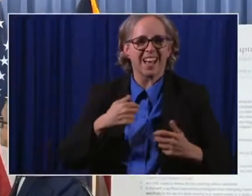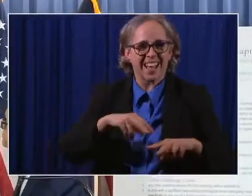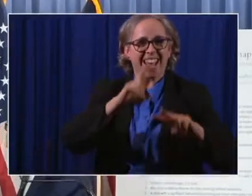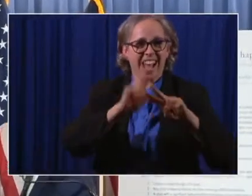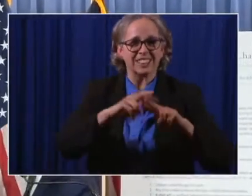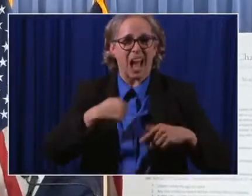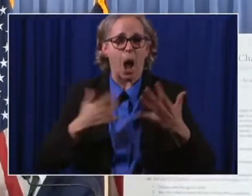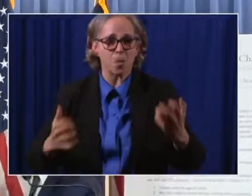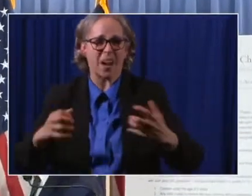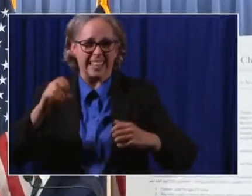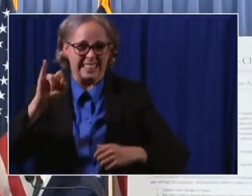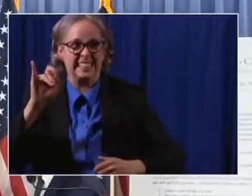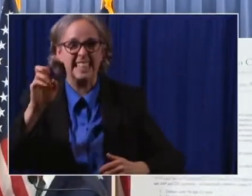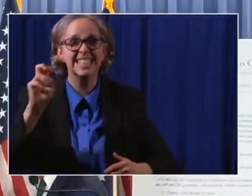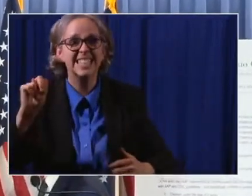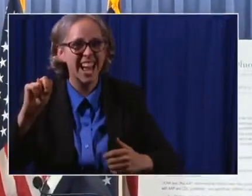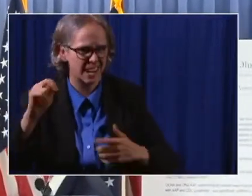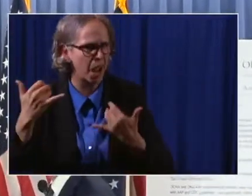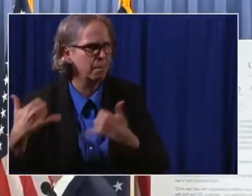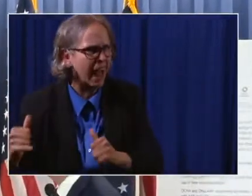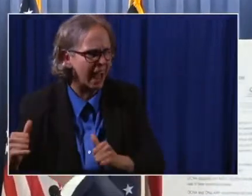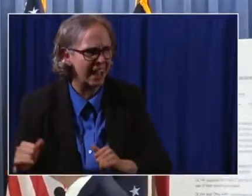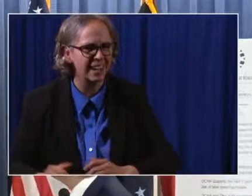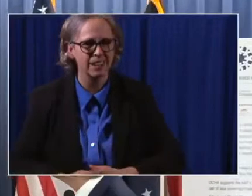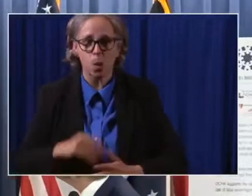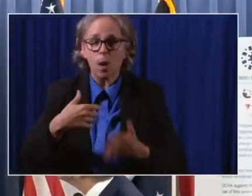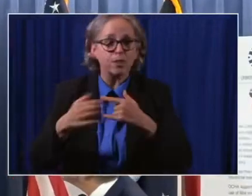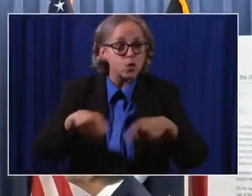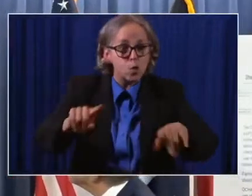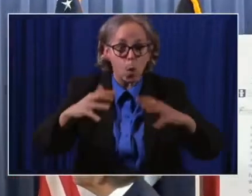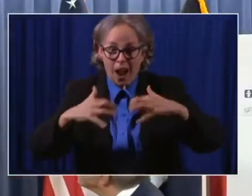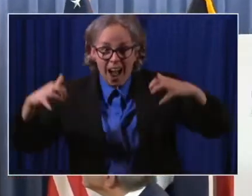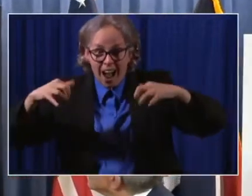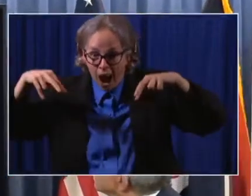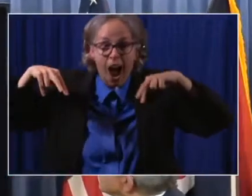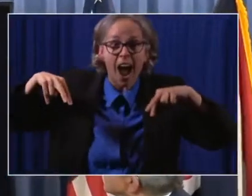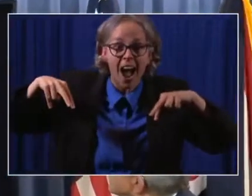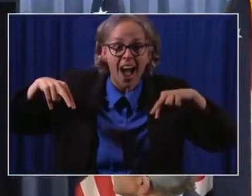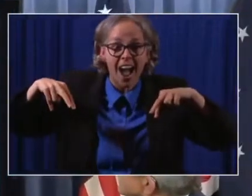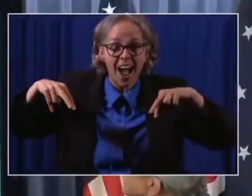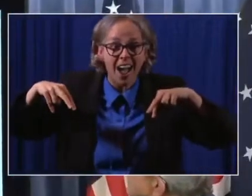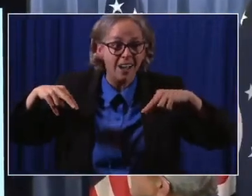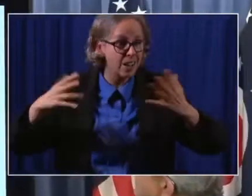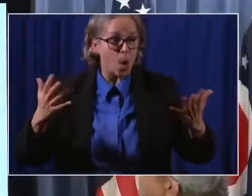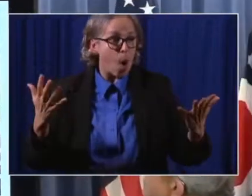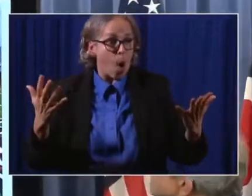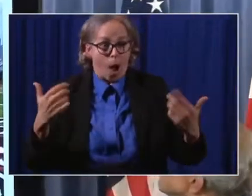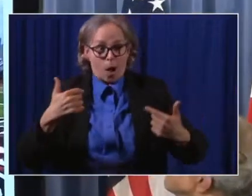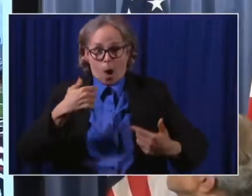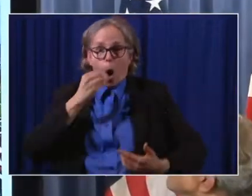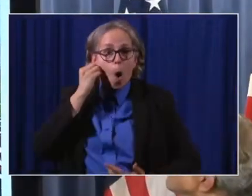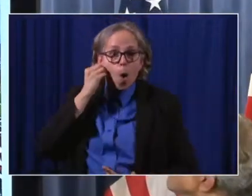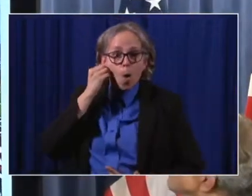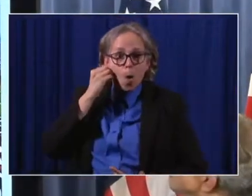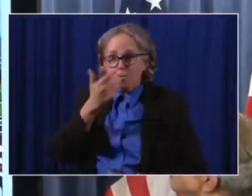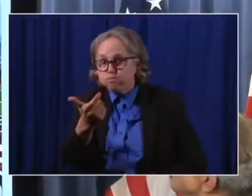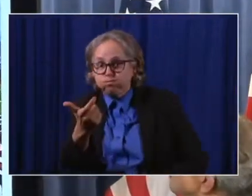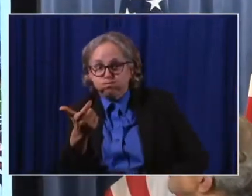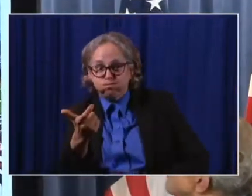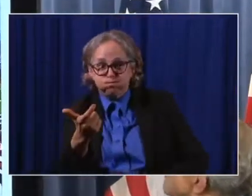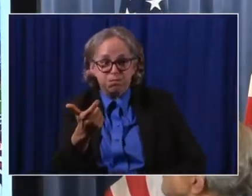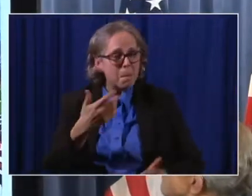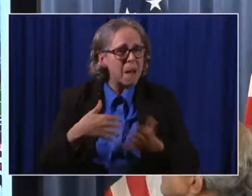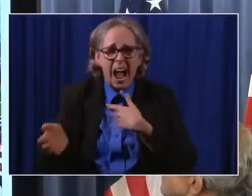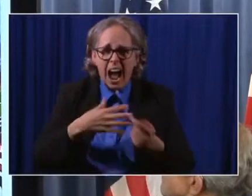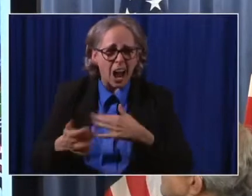We want a season, whether you're in the stands supporting our student athletes, on the field, track or court competing. We need to all do